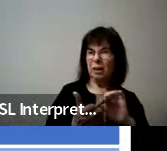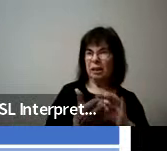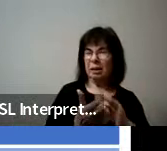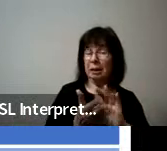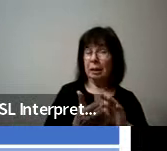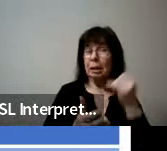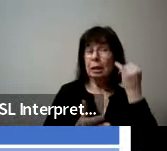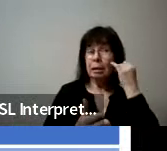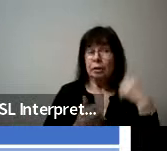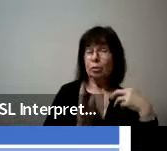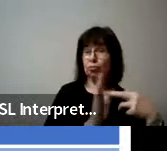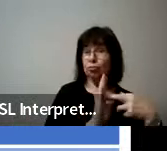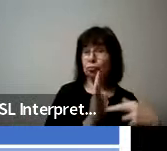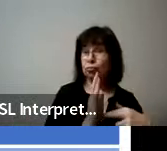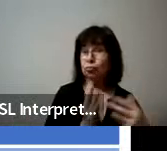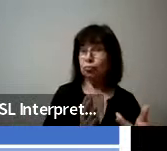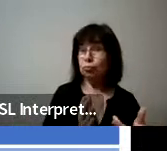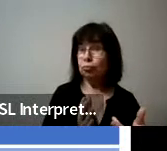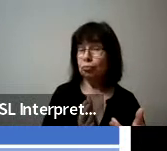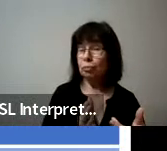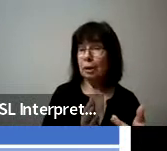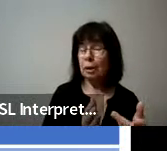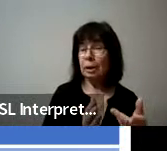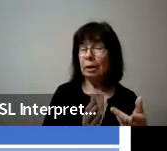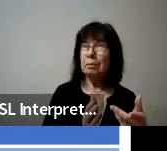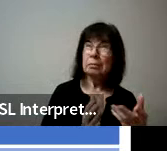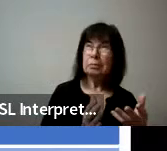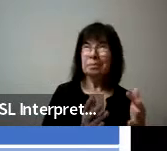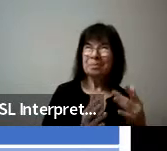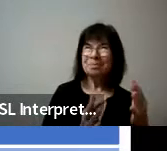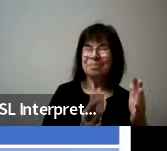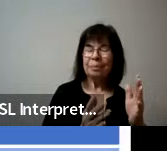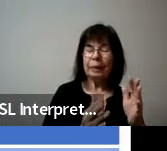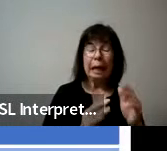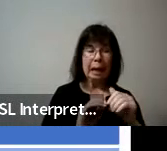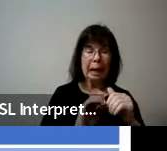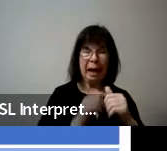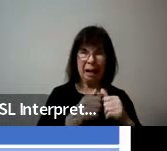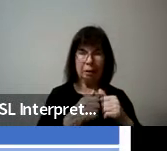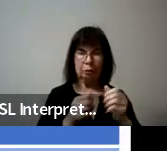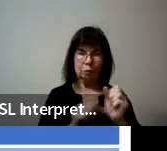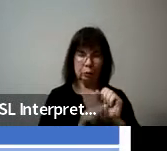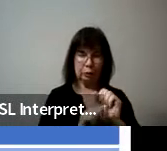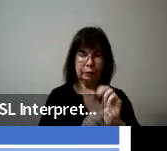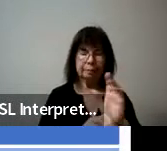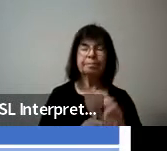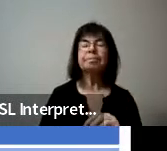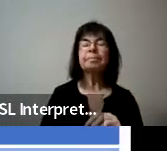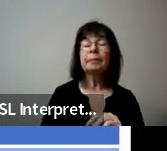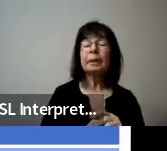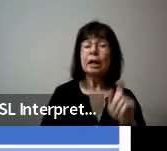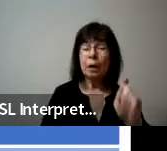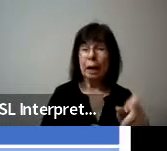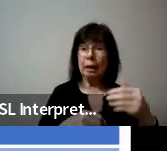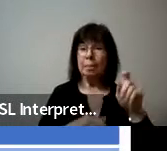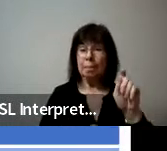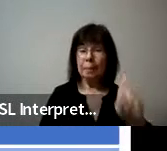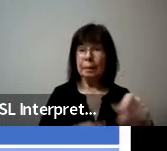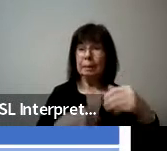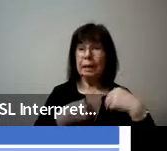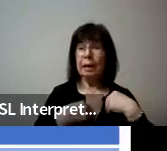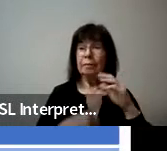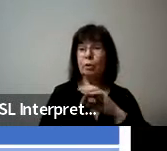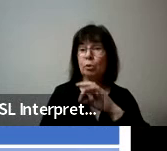if you enrolled, let's see, the way it normally works is that you have to have your